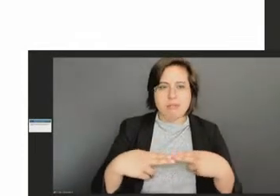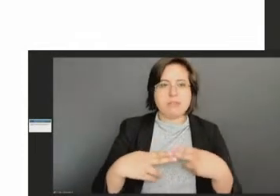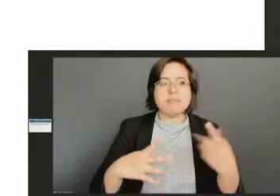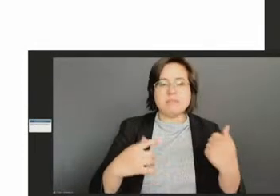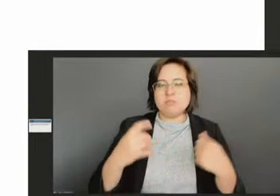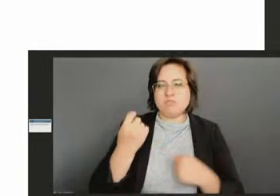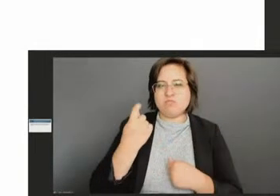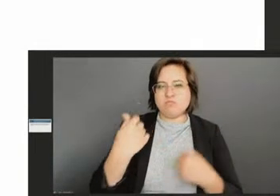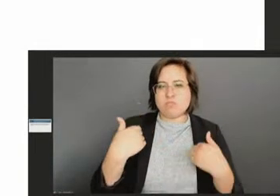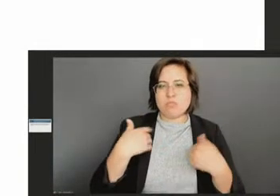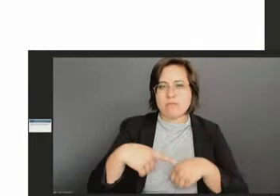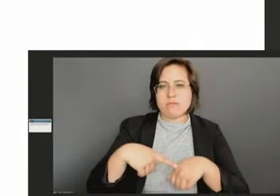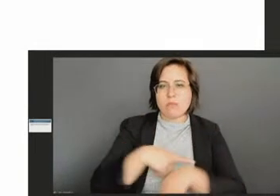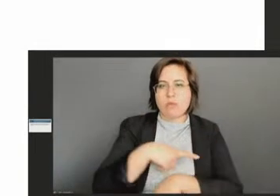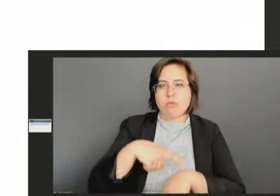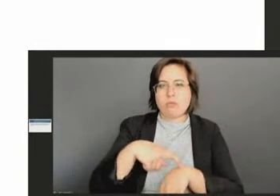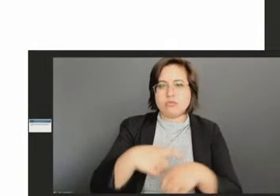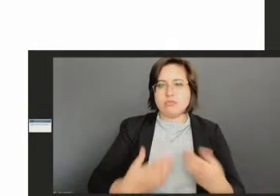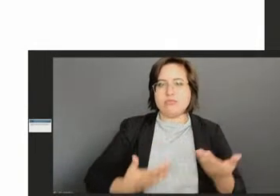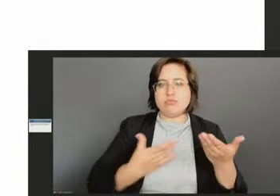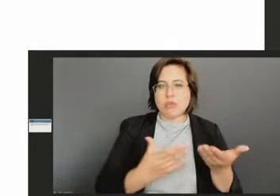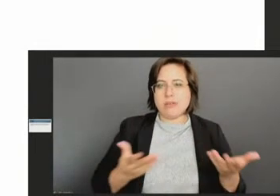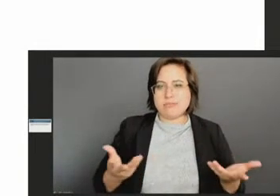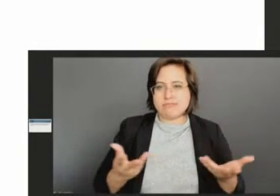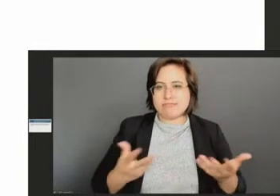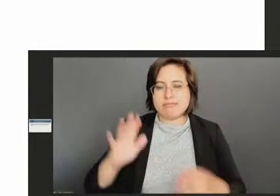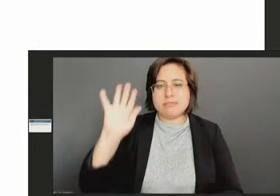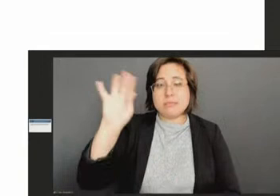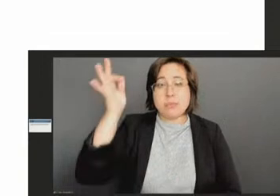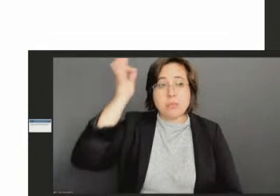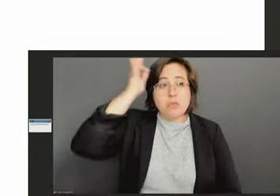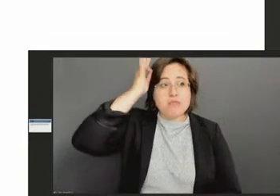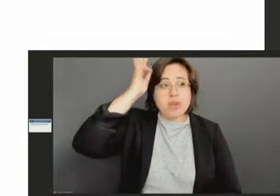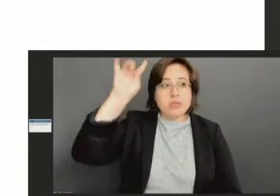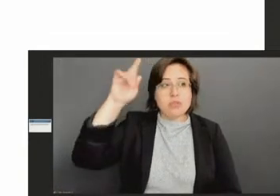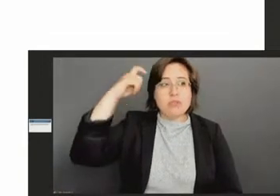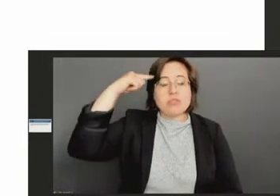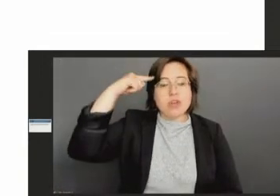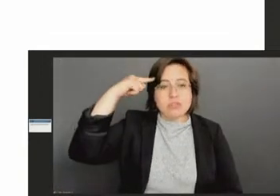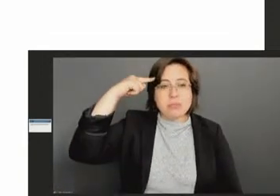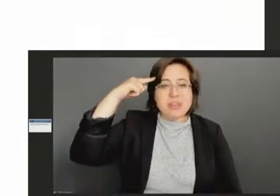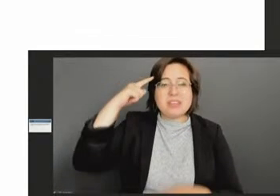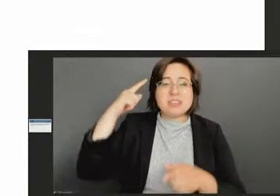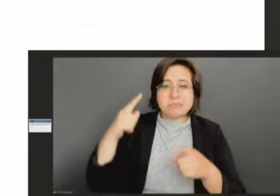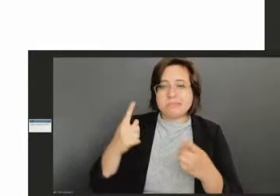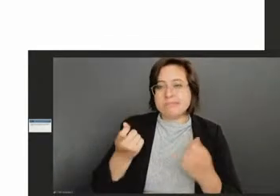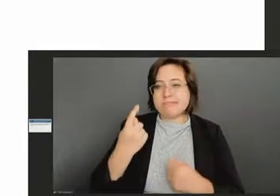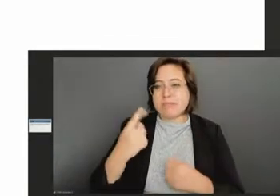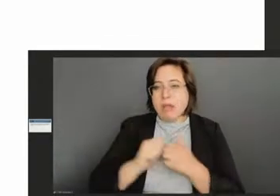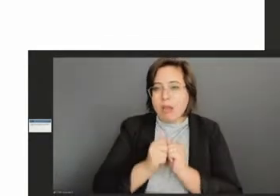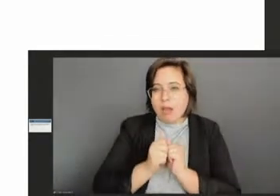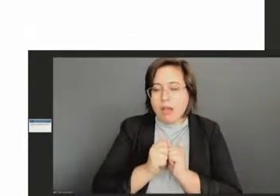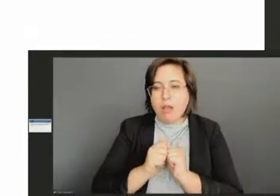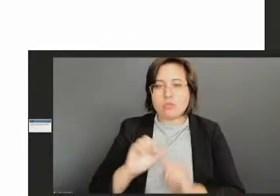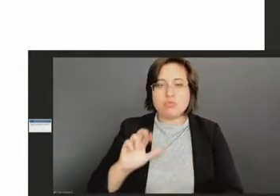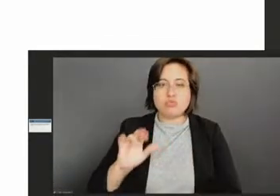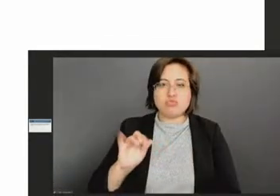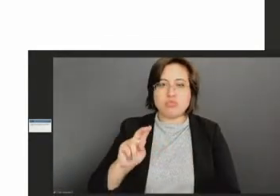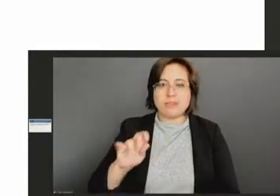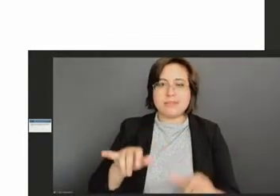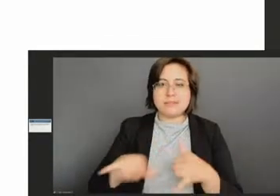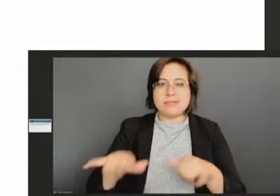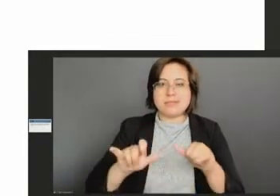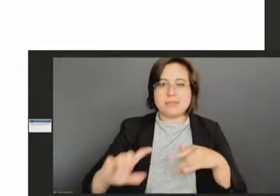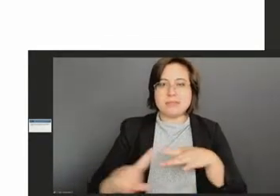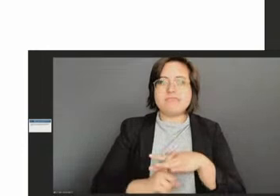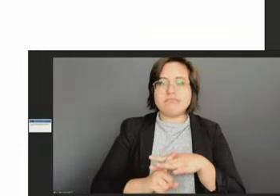recommendation here, which is for the federal government to direct research to understand how crisis standards of care intersect with